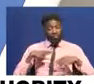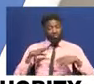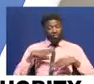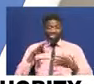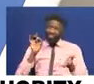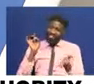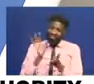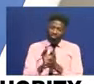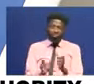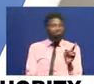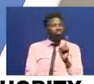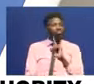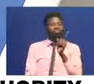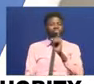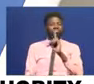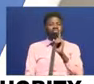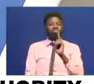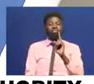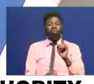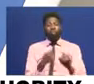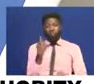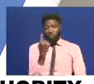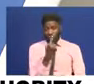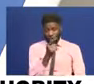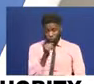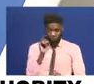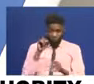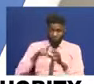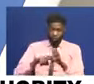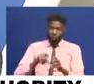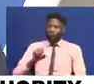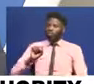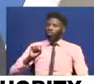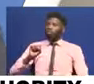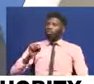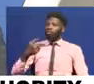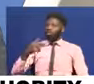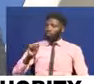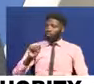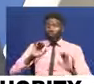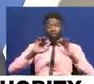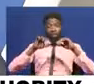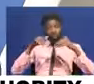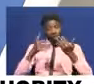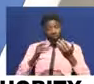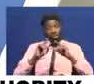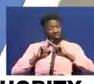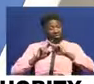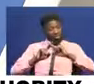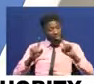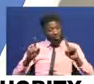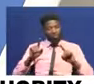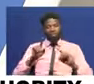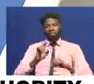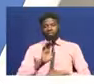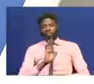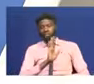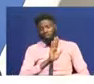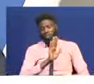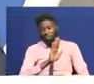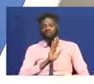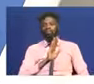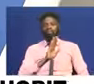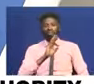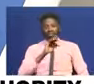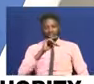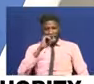It's a question of whether you're going to be within the Social Health Authority, or you're going to be in a different arm of government, or you're going to opt to exit on your own.